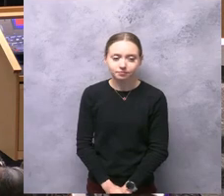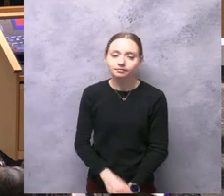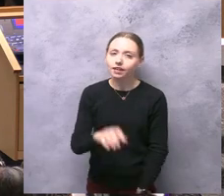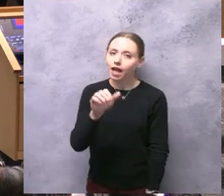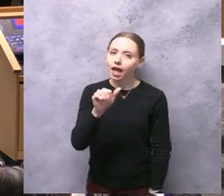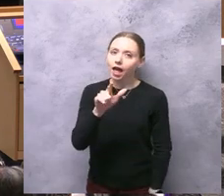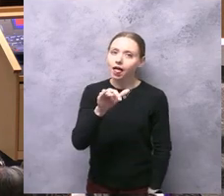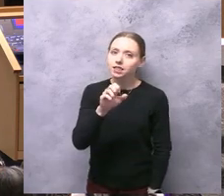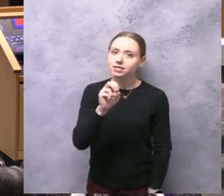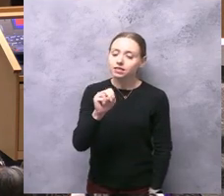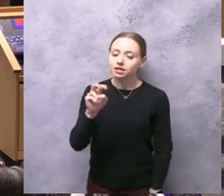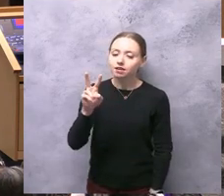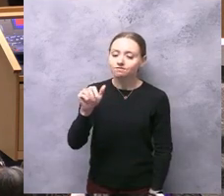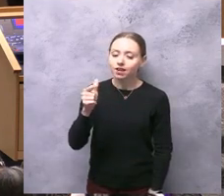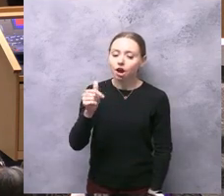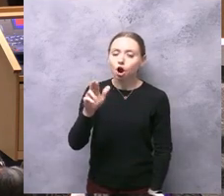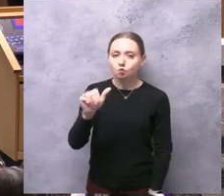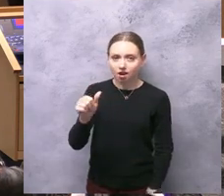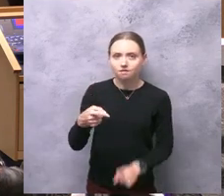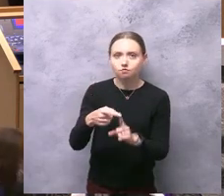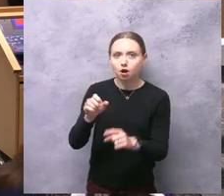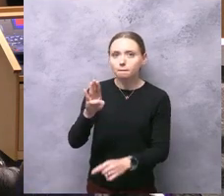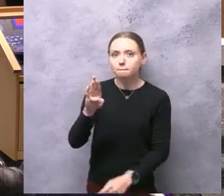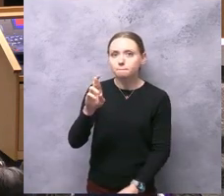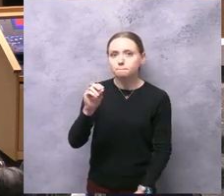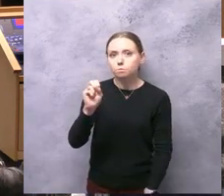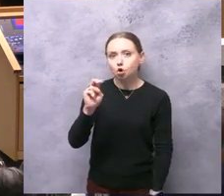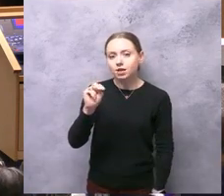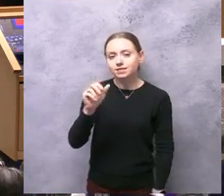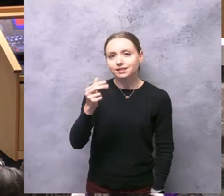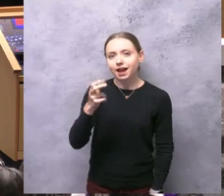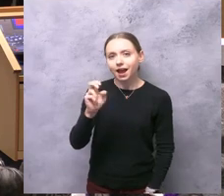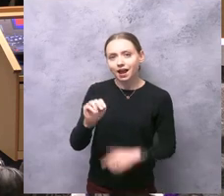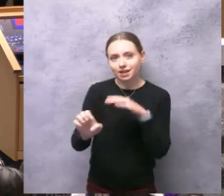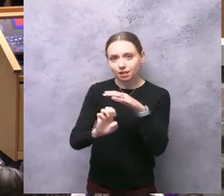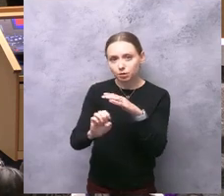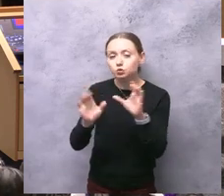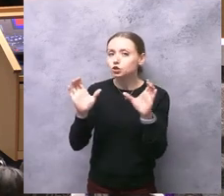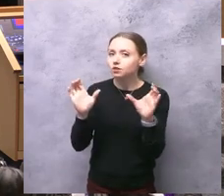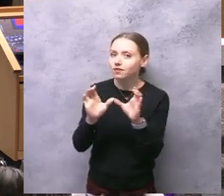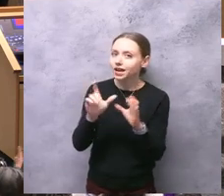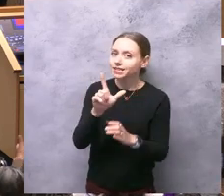Allison Vergara from Brosnahan Elementary, certified in Literacy, Reading, Language Arts.